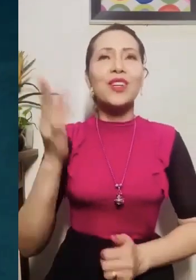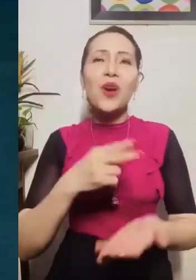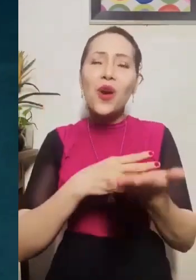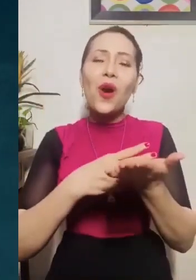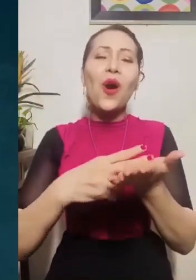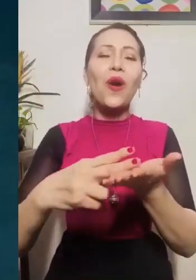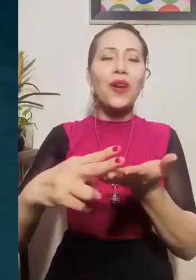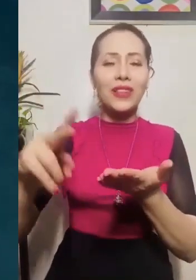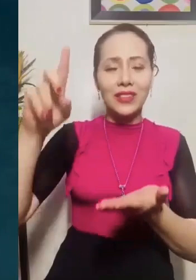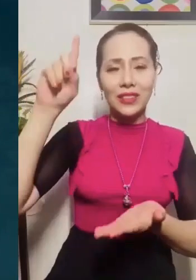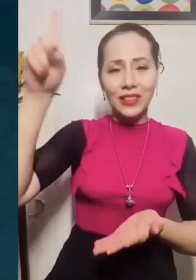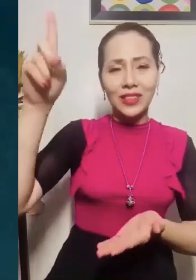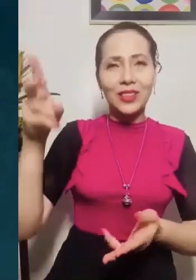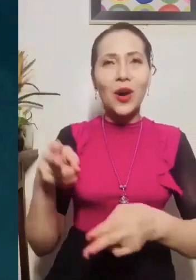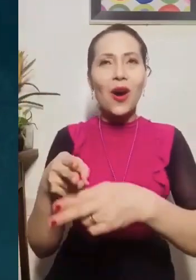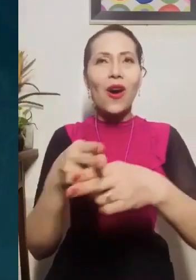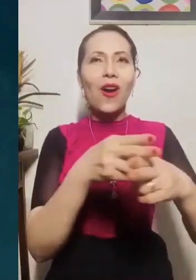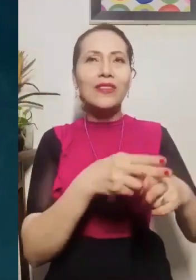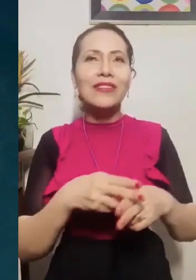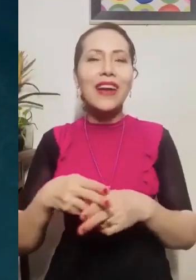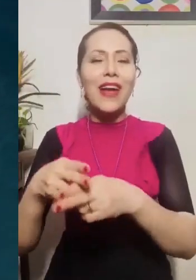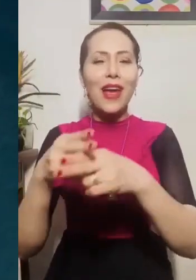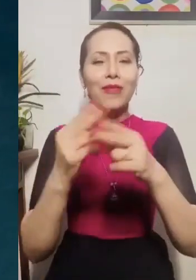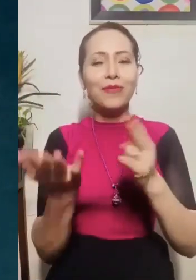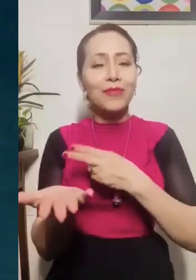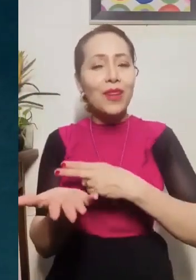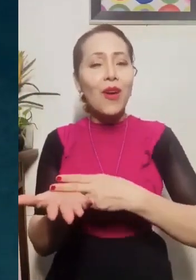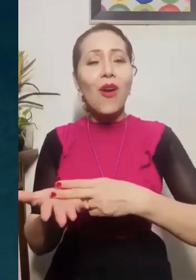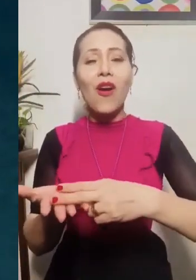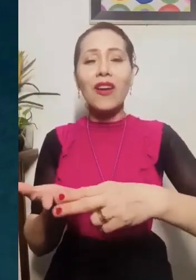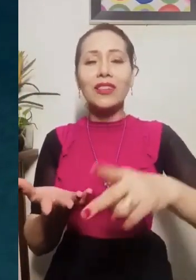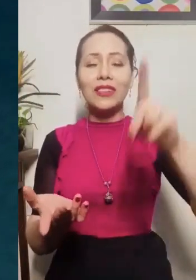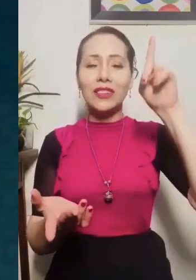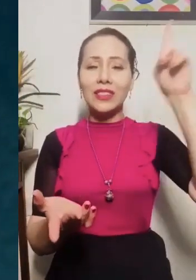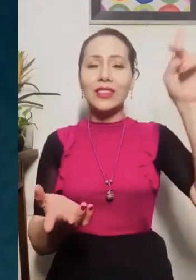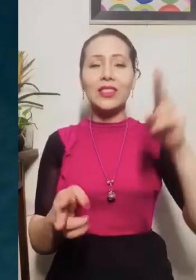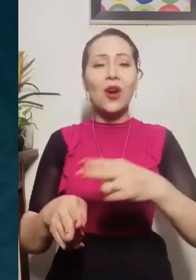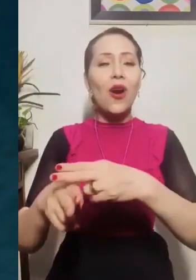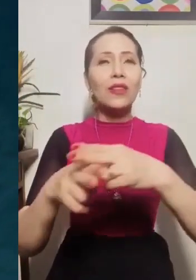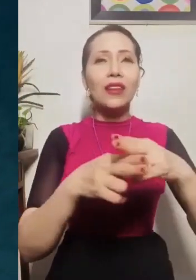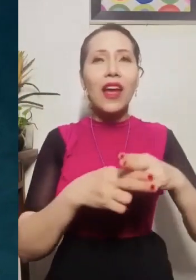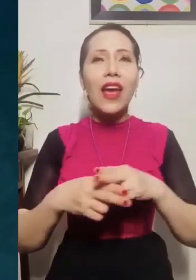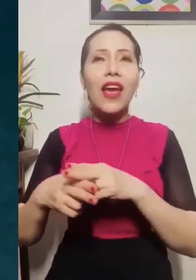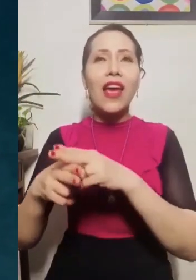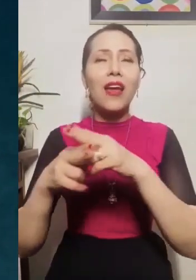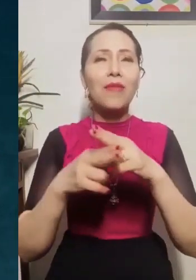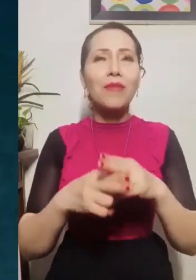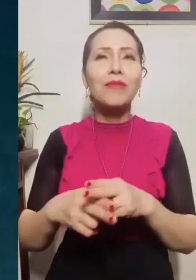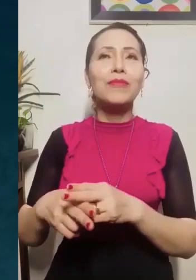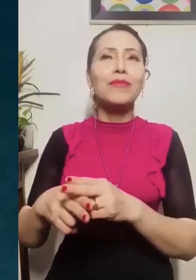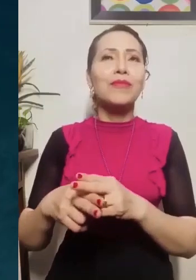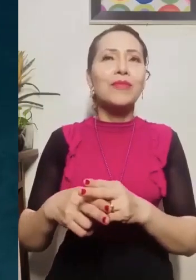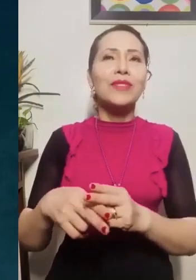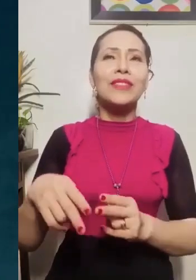worship you. Holy is your name, holy is your name.